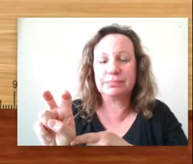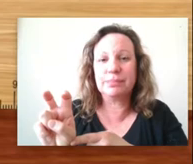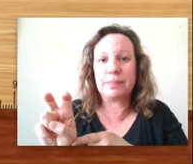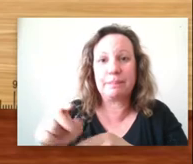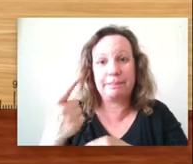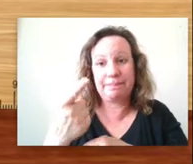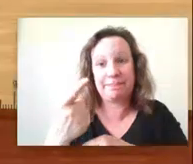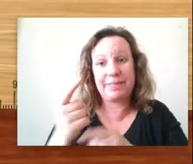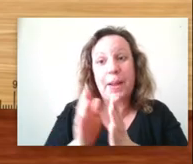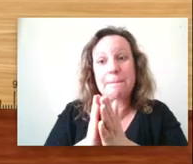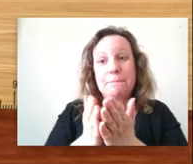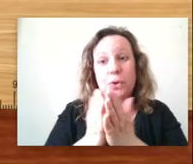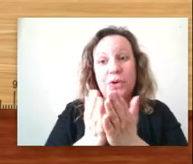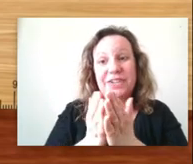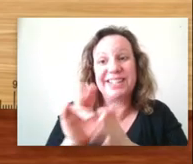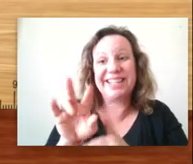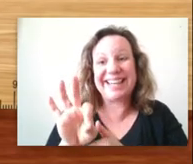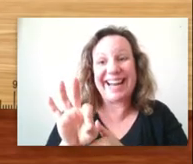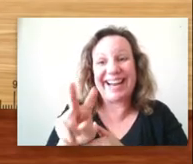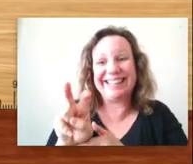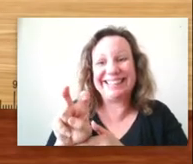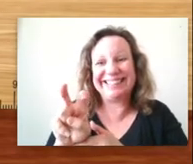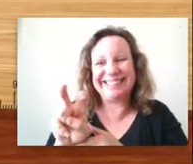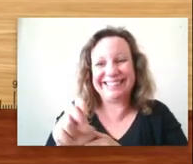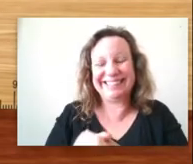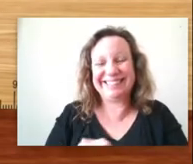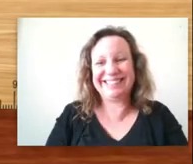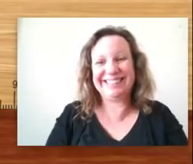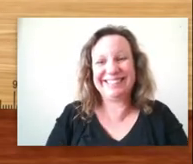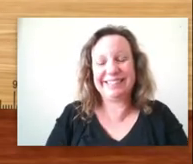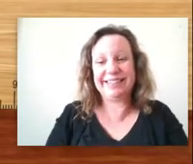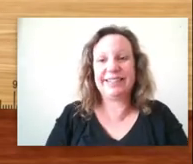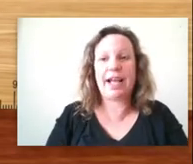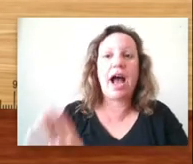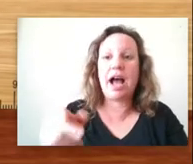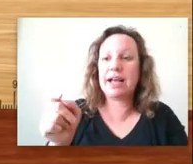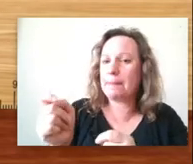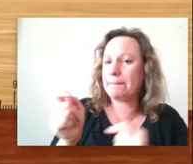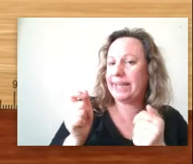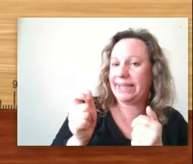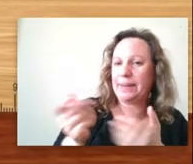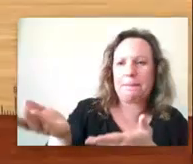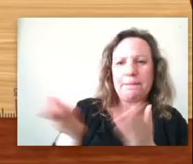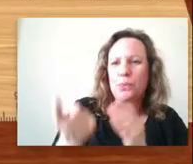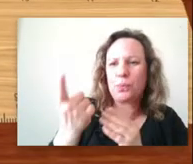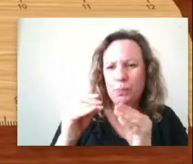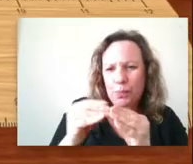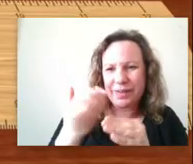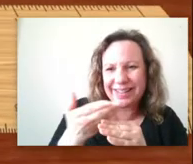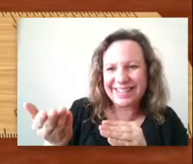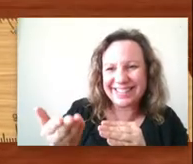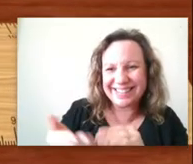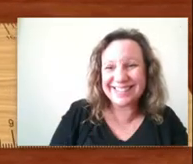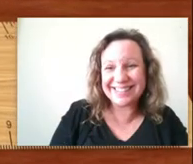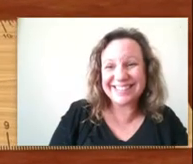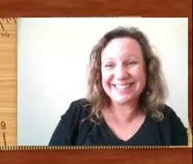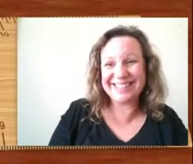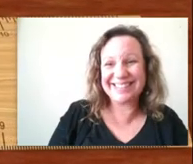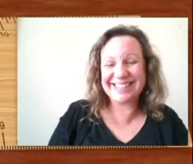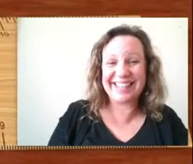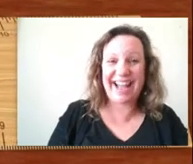Here we have a book that is 9 inches long. Hey Speedy, can you bring us one more thing?